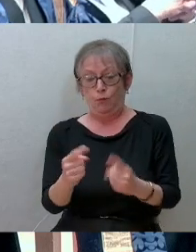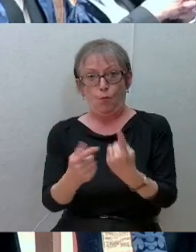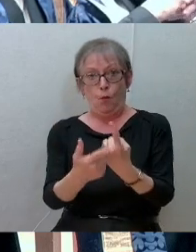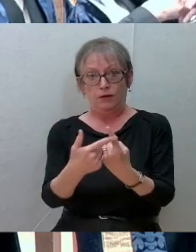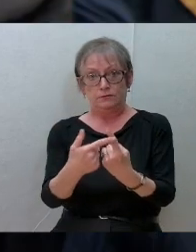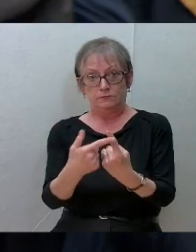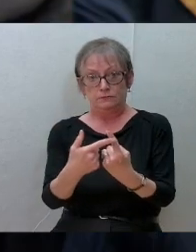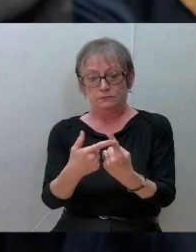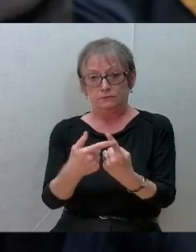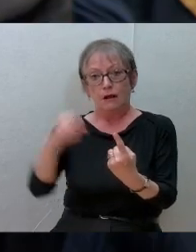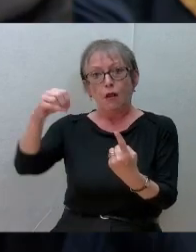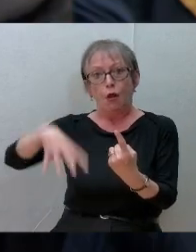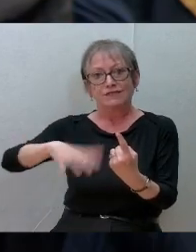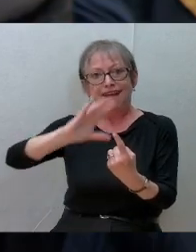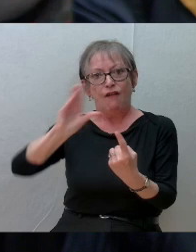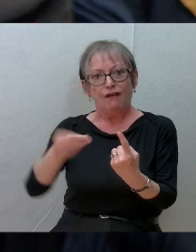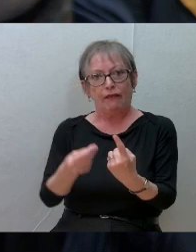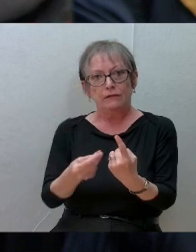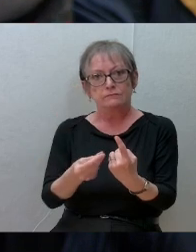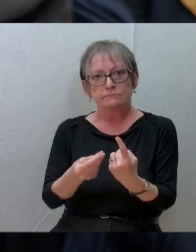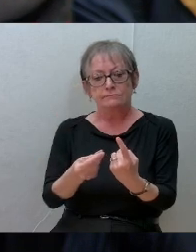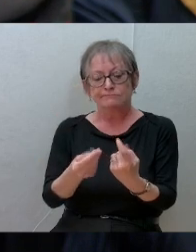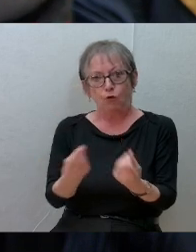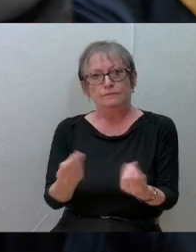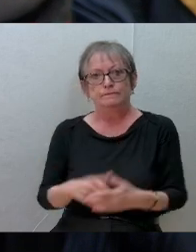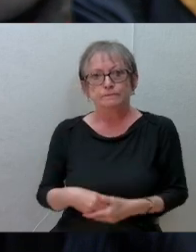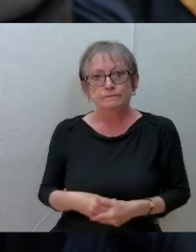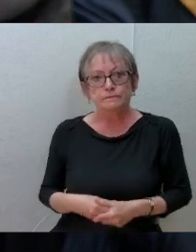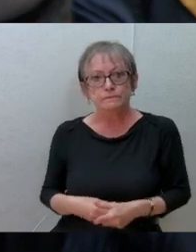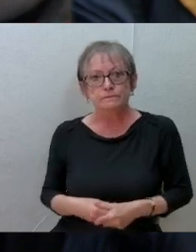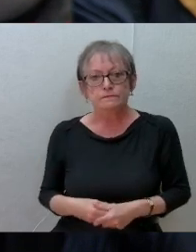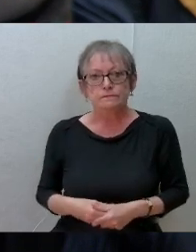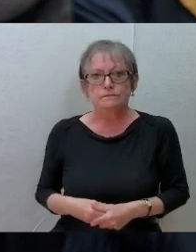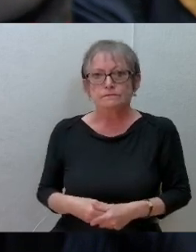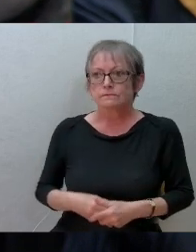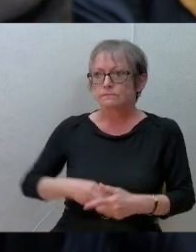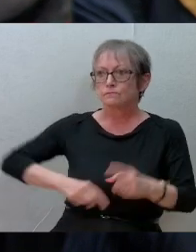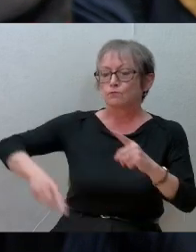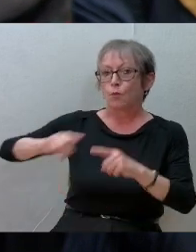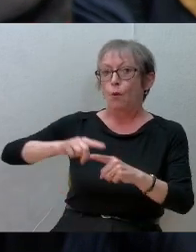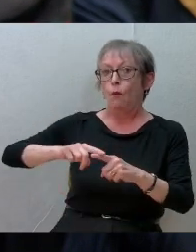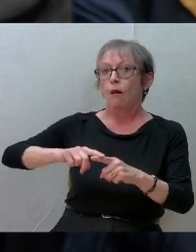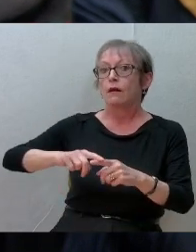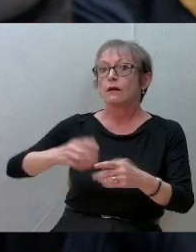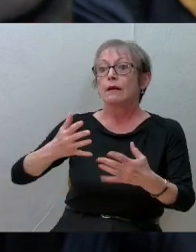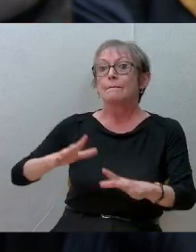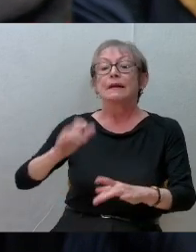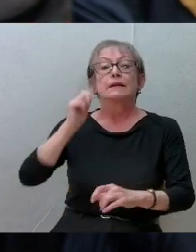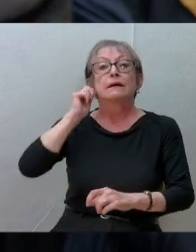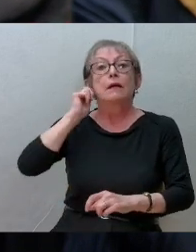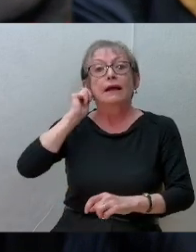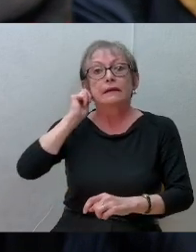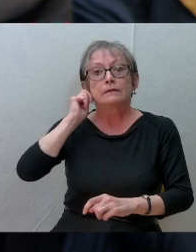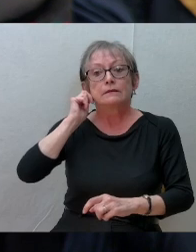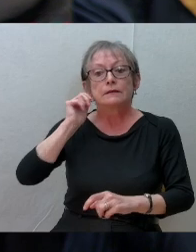they have lost everything they once had. And we all are in that privileged position